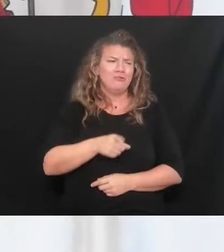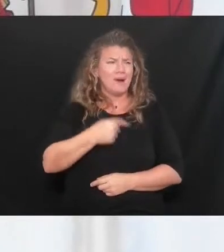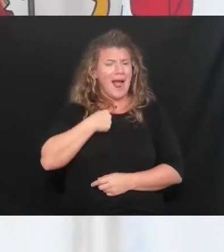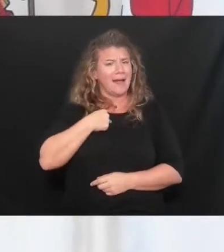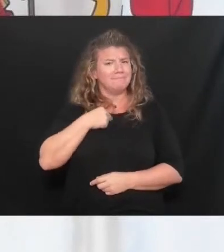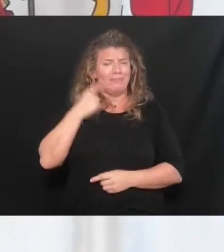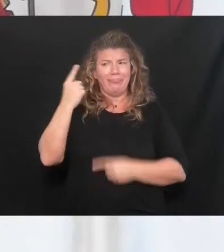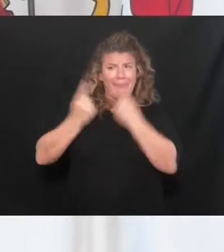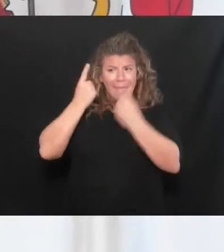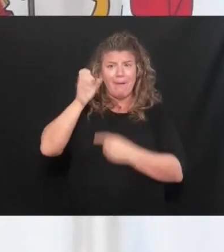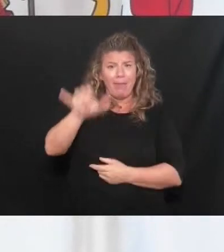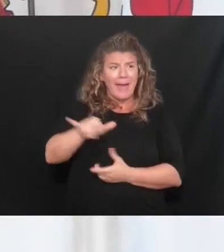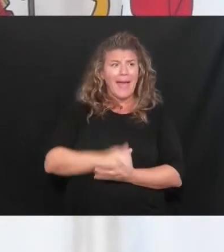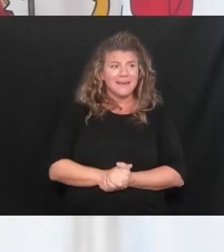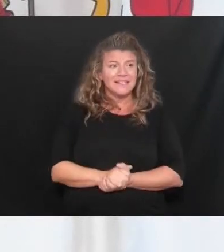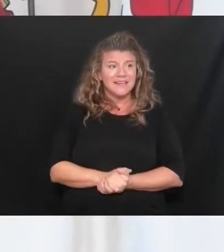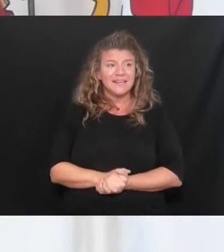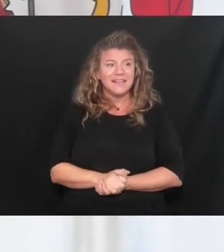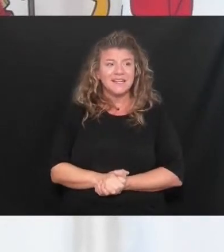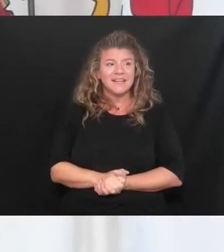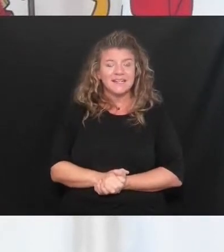concern. And but